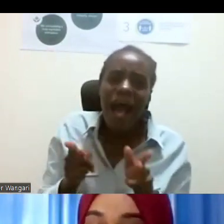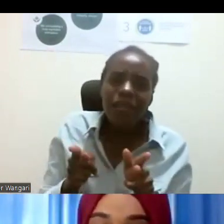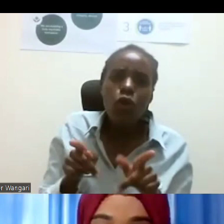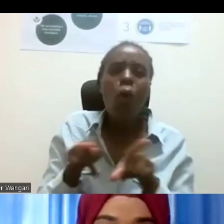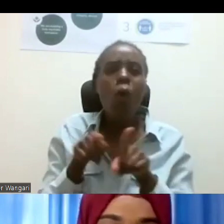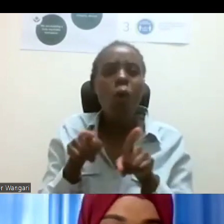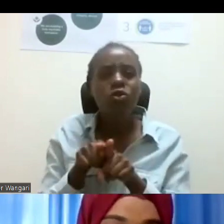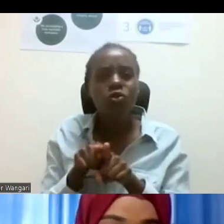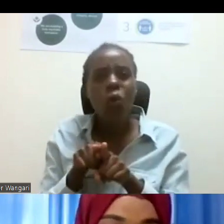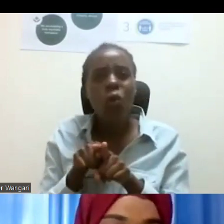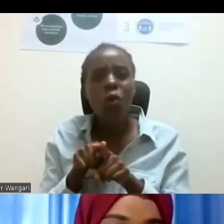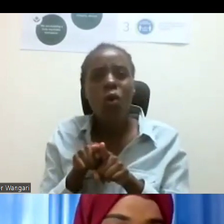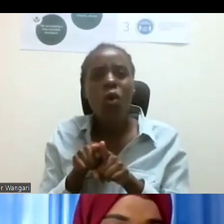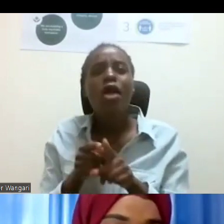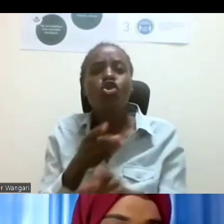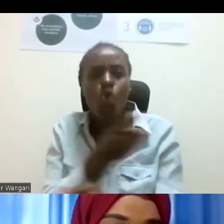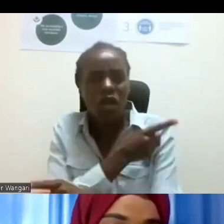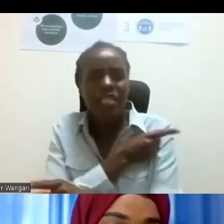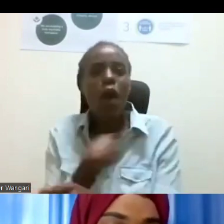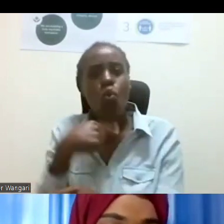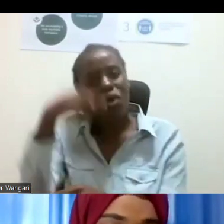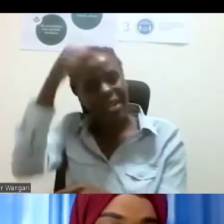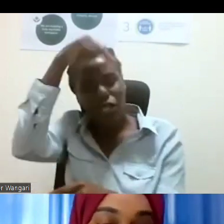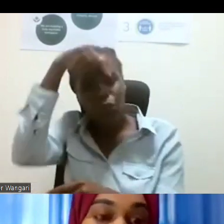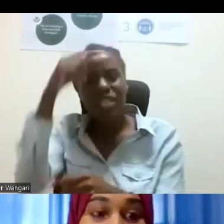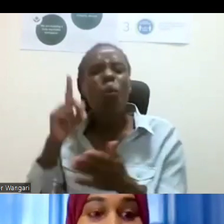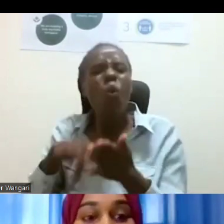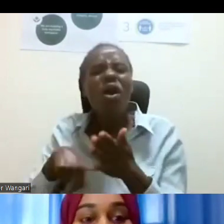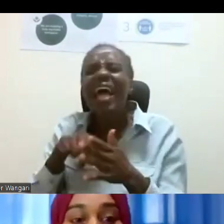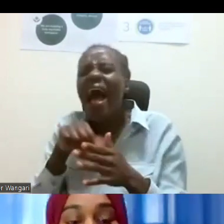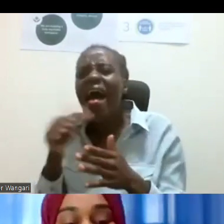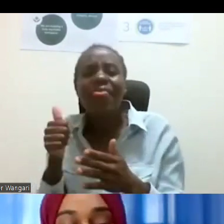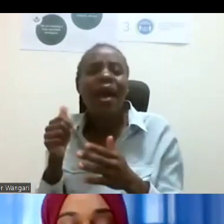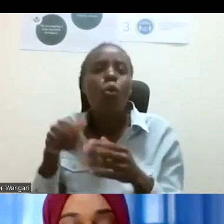harm and advocate for an end to FGMC?